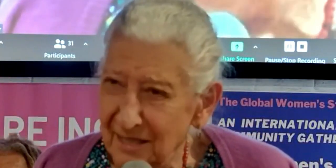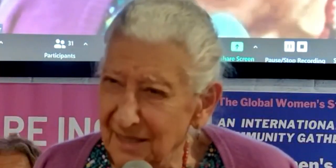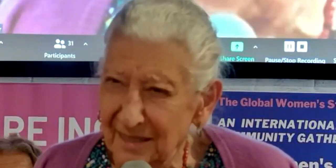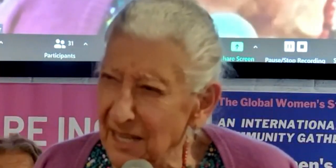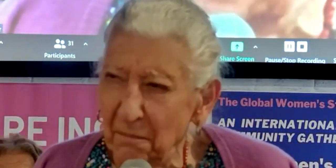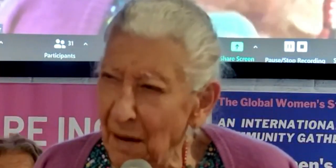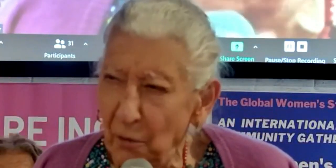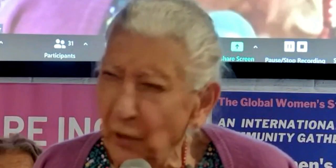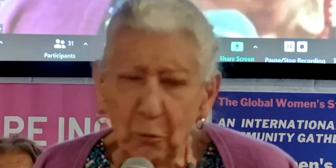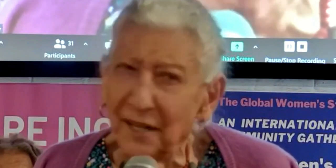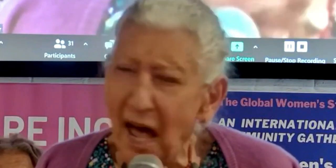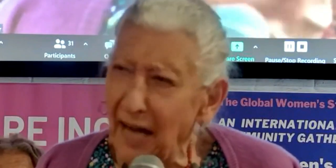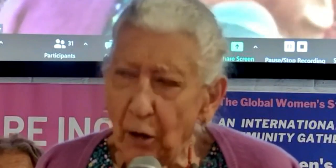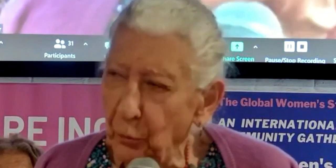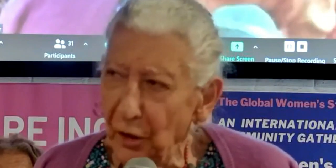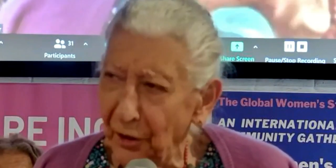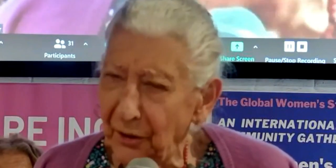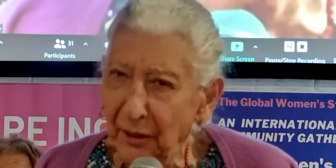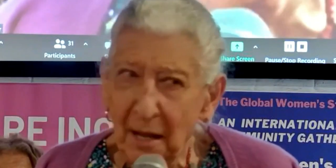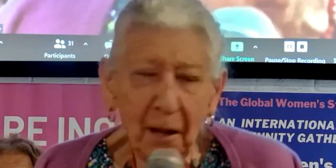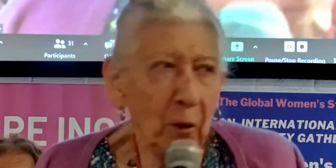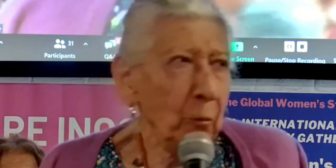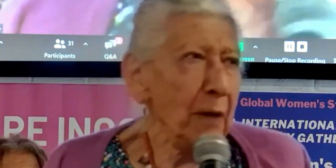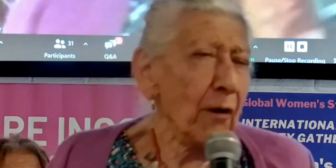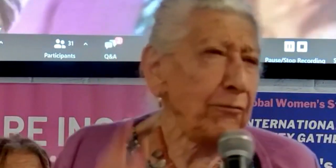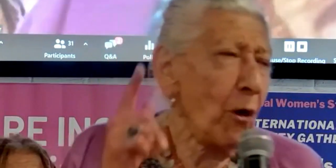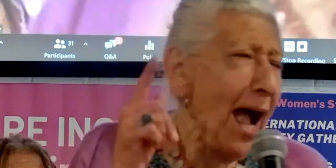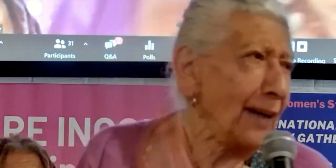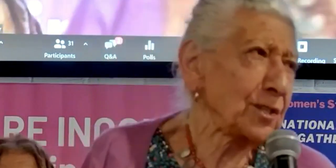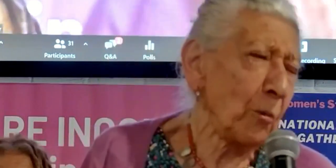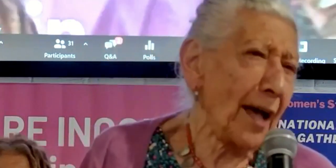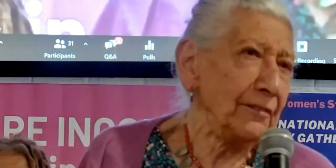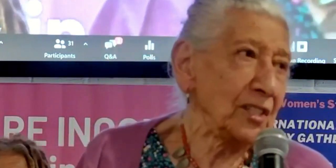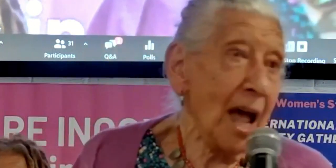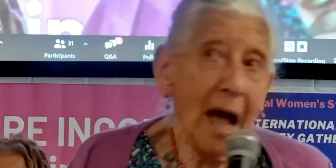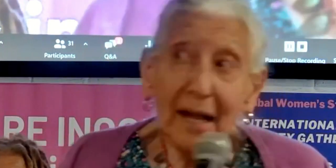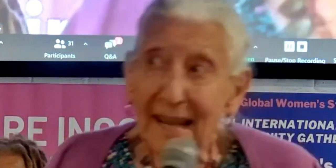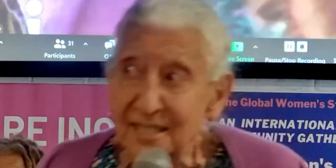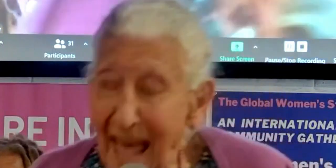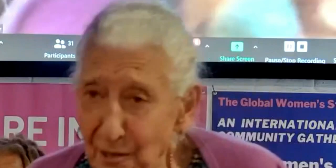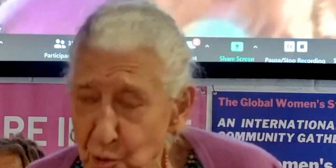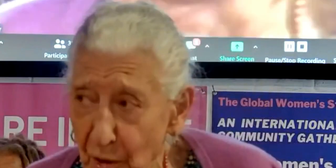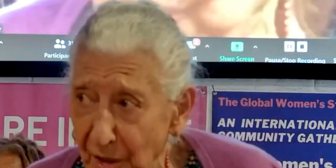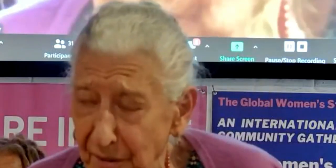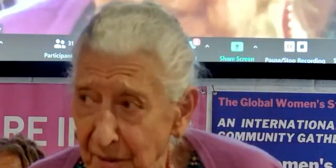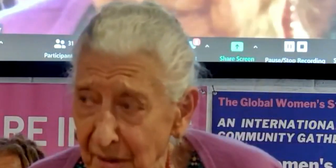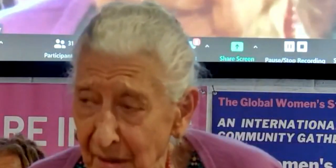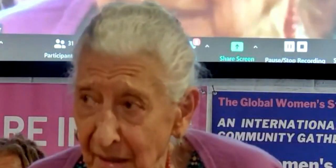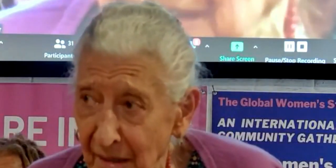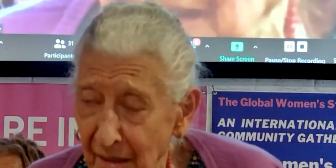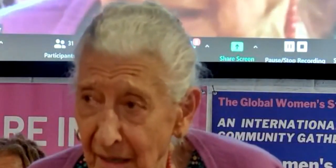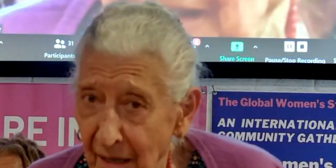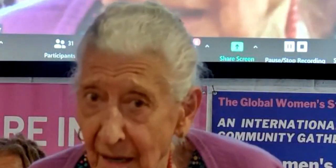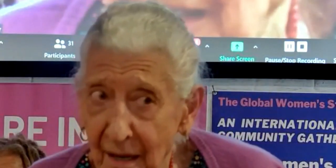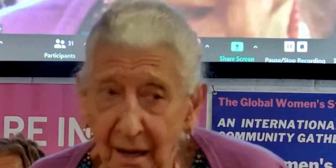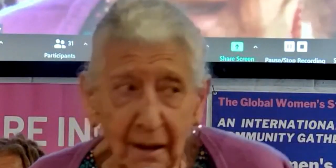Yes, didn't mean we were not our work. We were for housewives against housework.